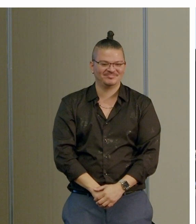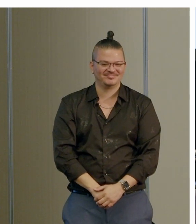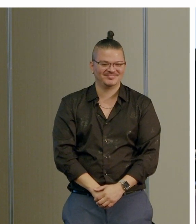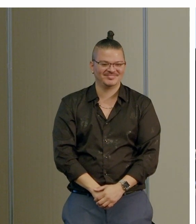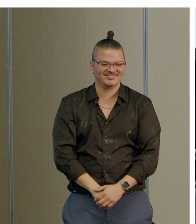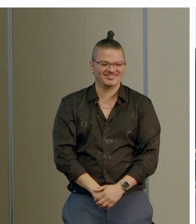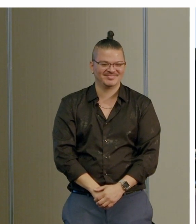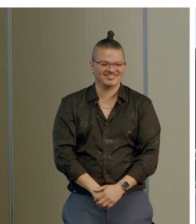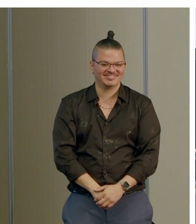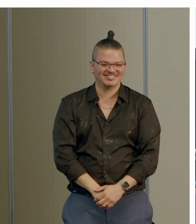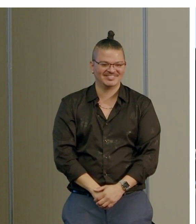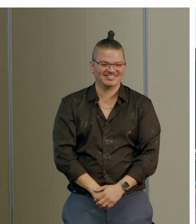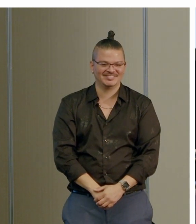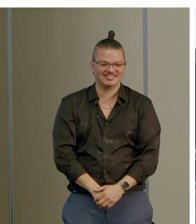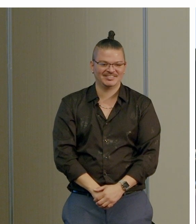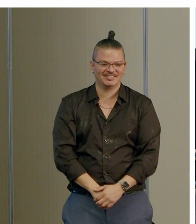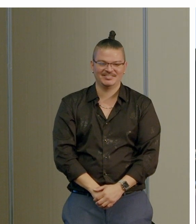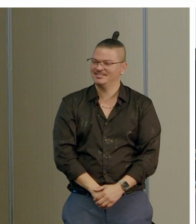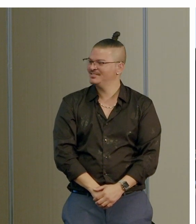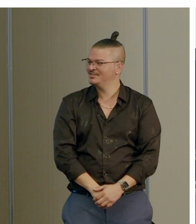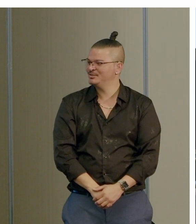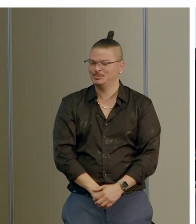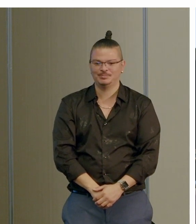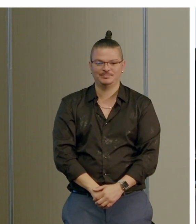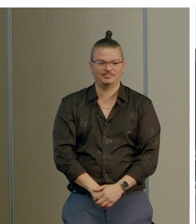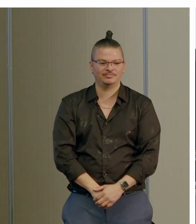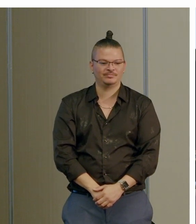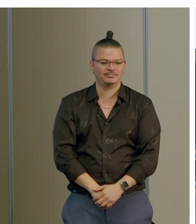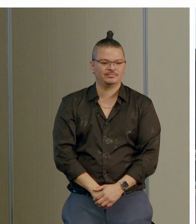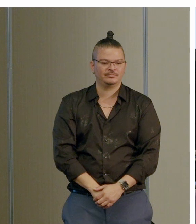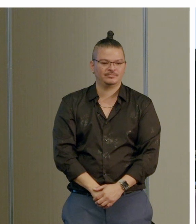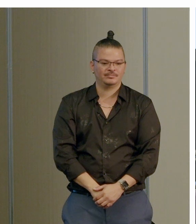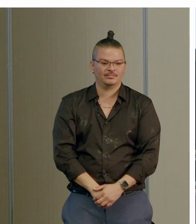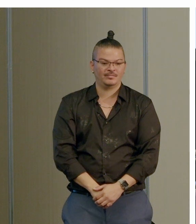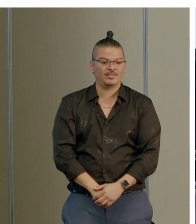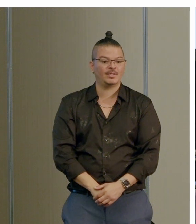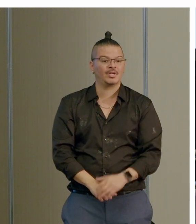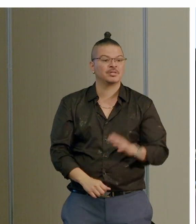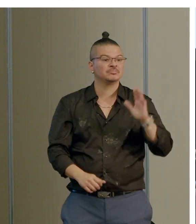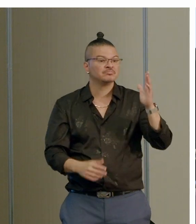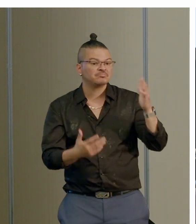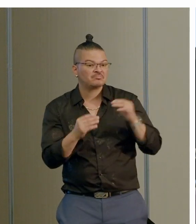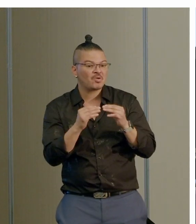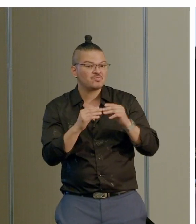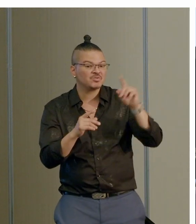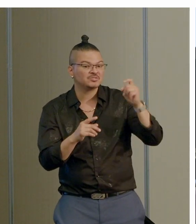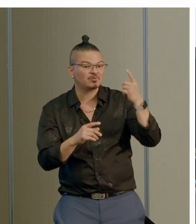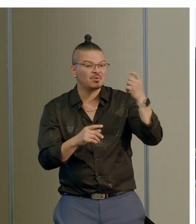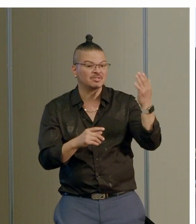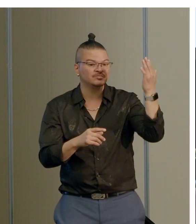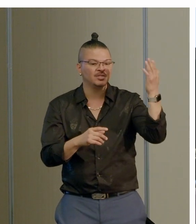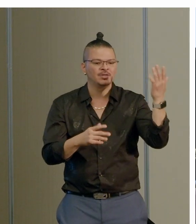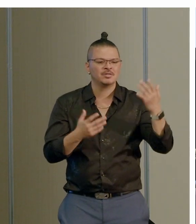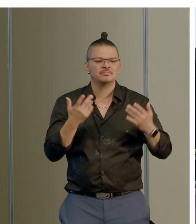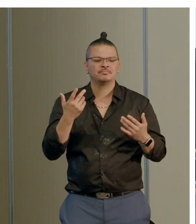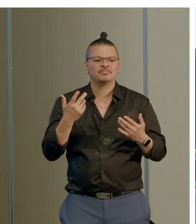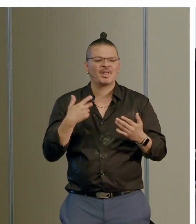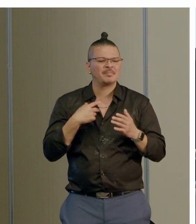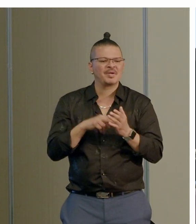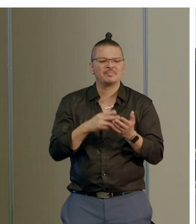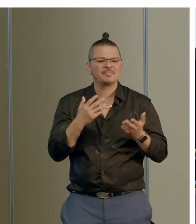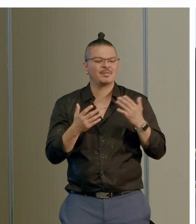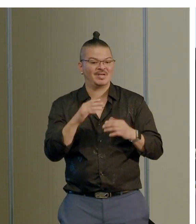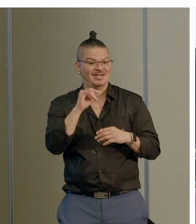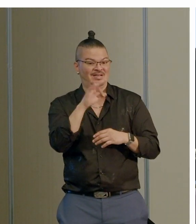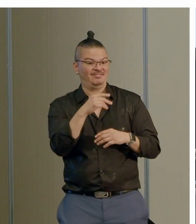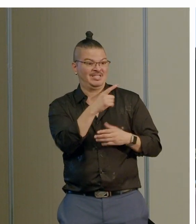Great. Awesome. I think, yeah. No, I thought I saw one other hand, but no, one. Oh. Okay, do we, maybe time for two? If they kick us out, they'll kick